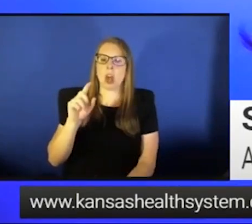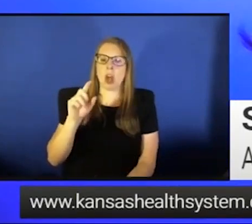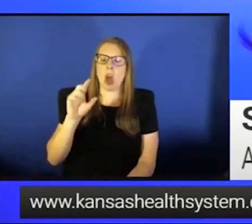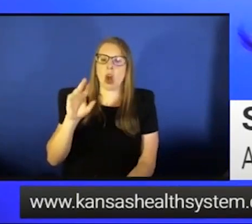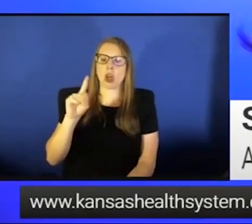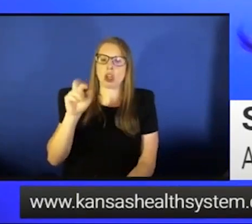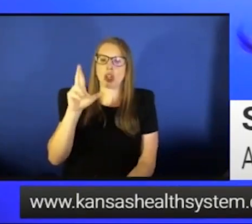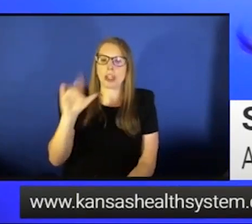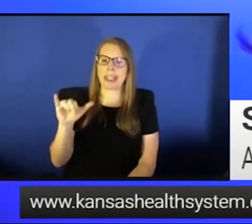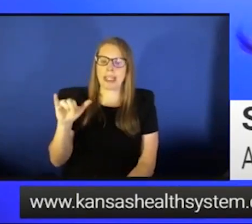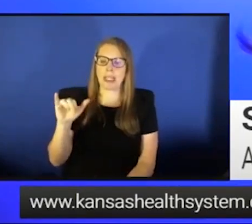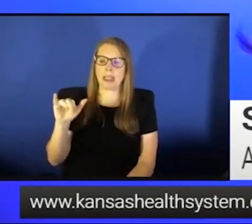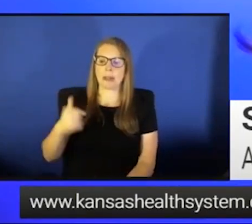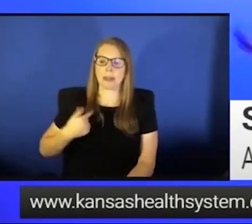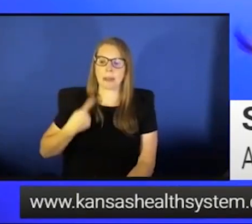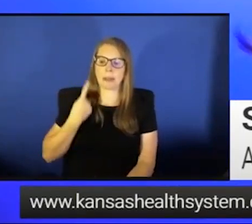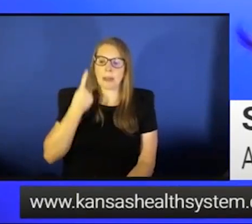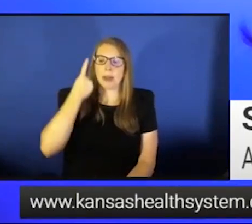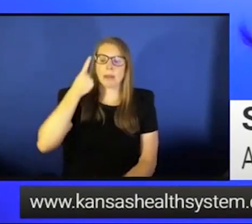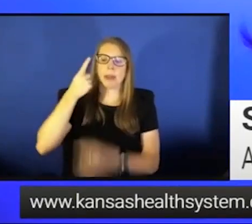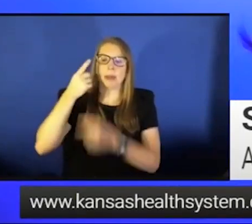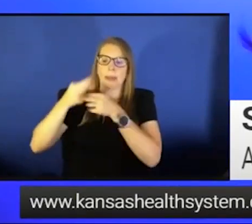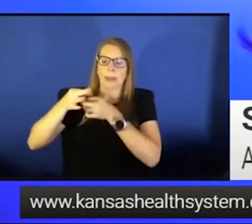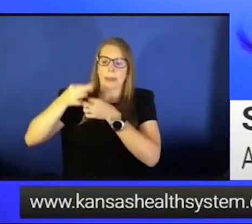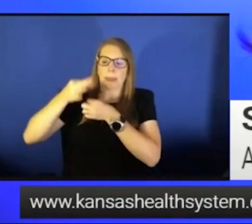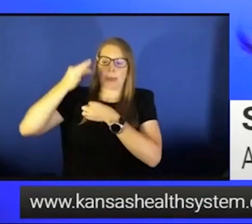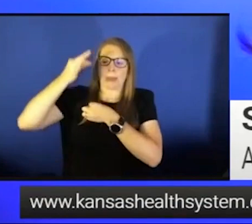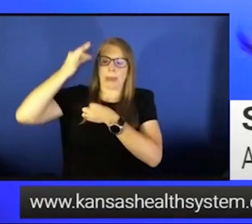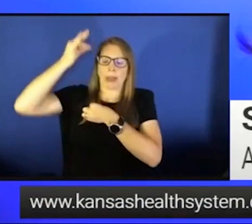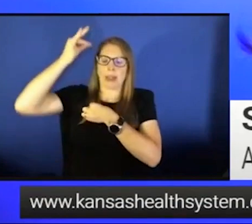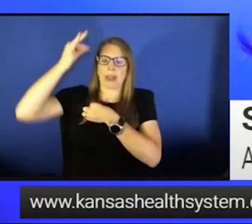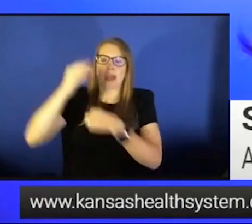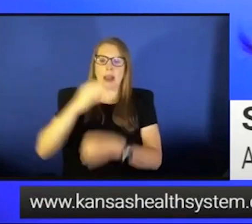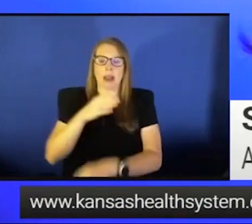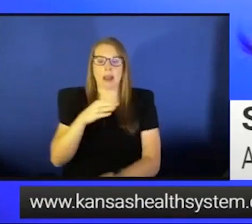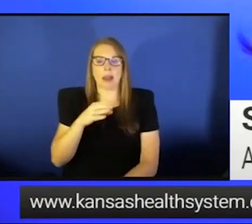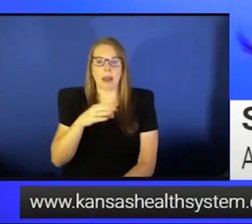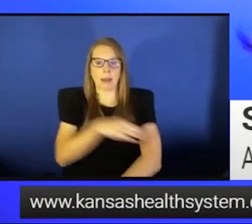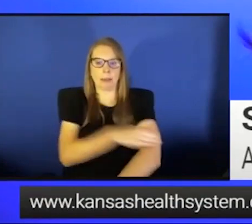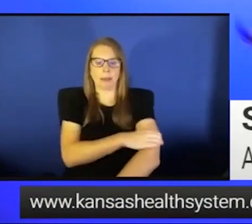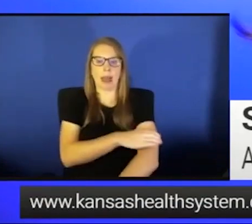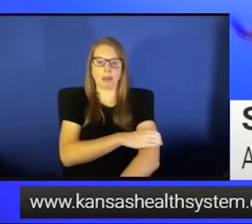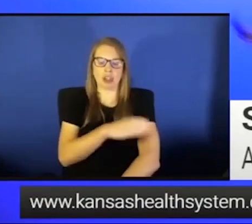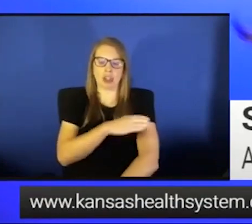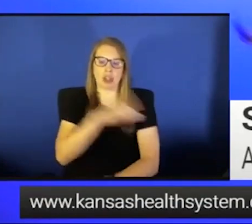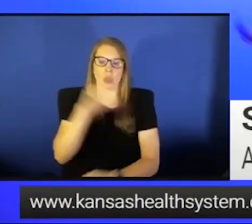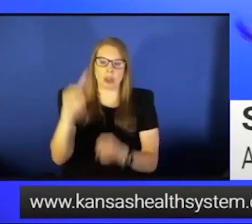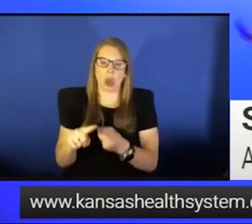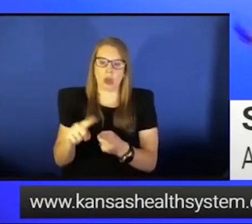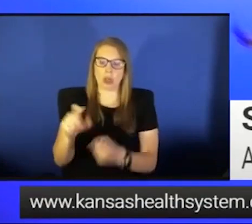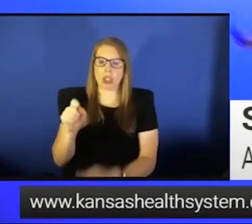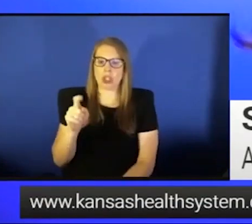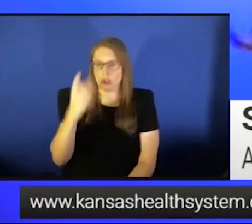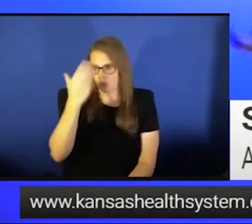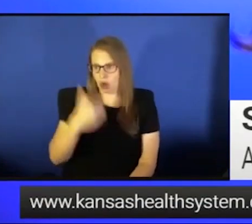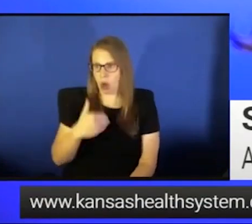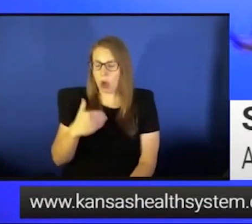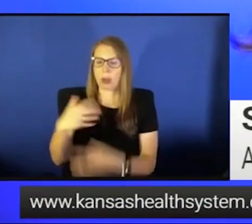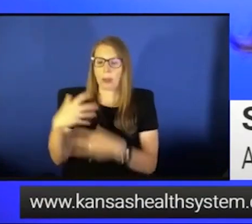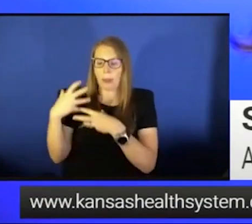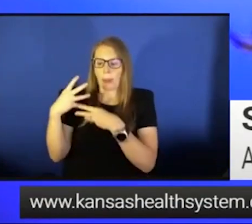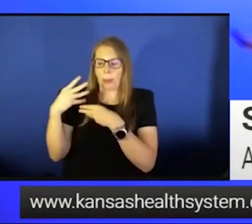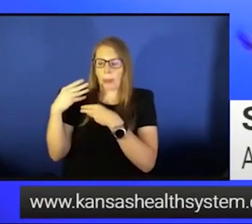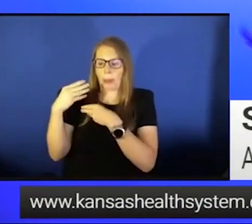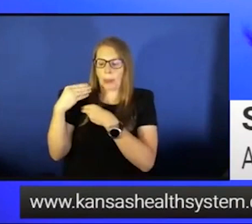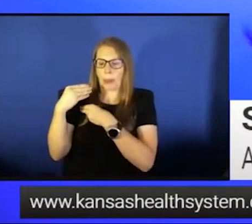or occluded. And if your blood pressure gets low, then you can have stroke, not because you've had a clot go up to the brain, but because